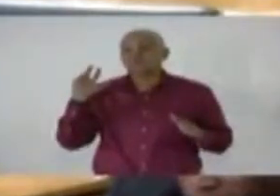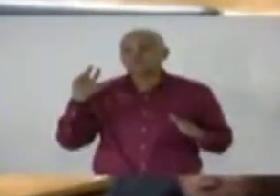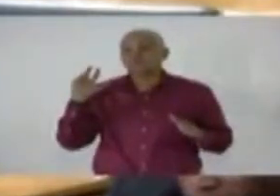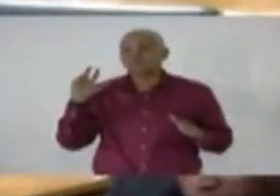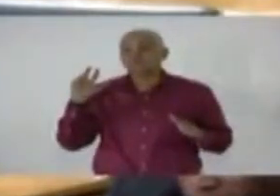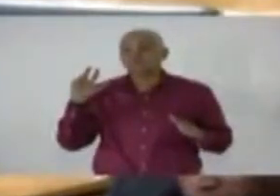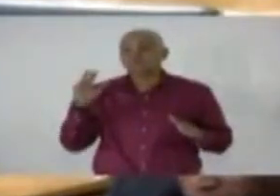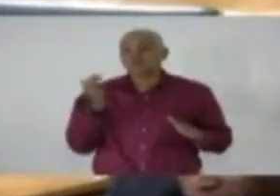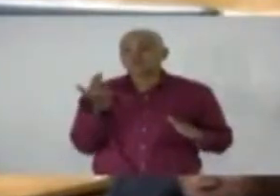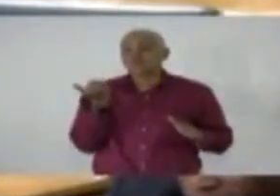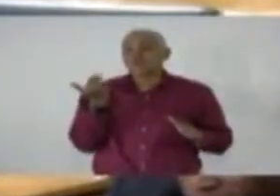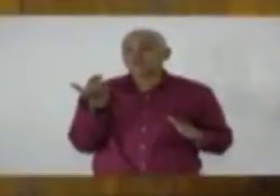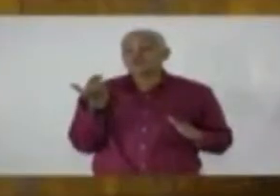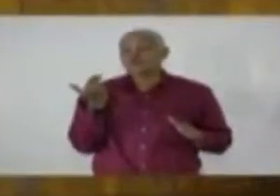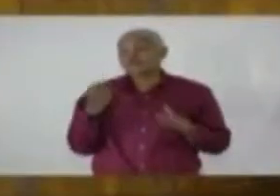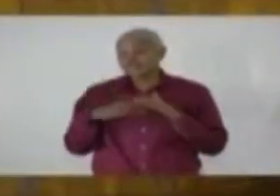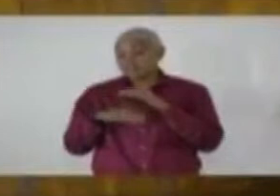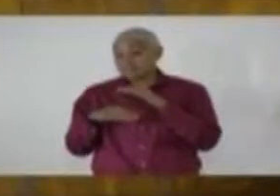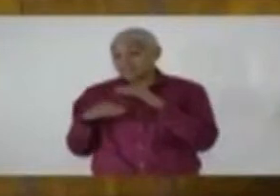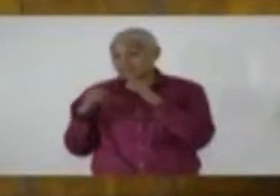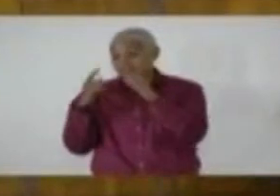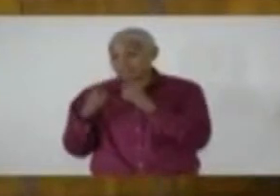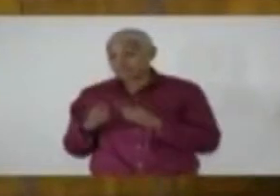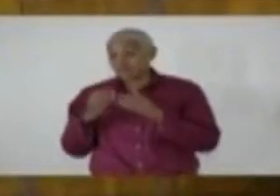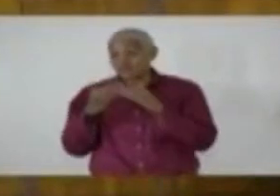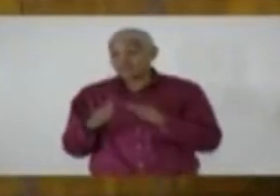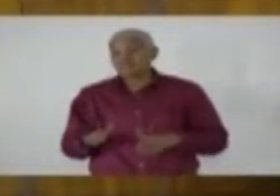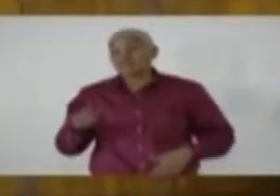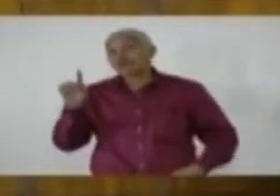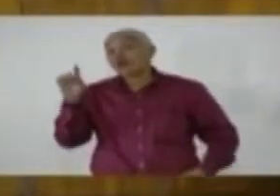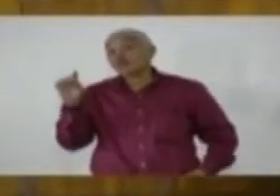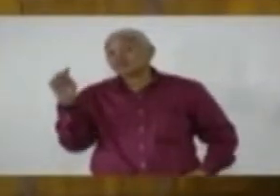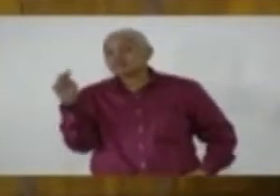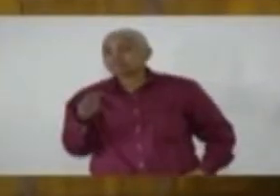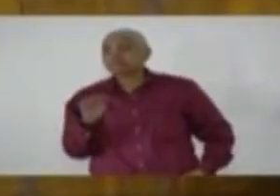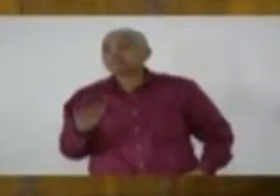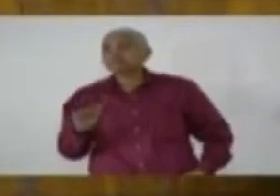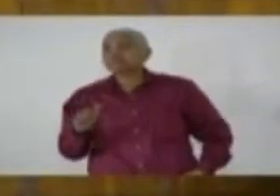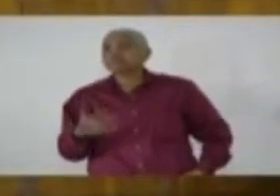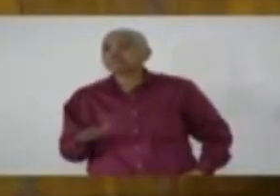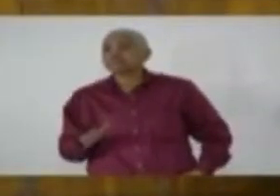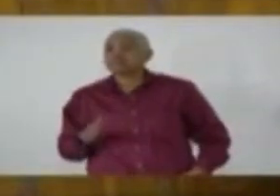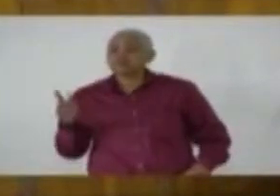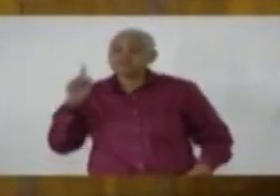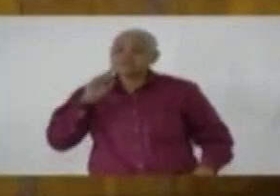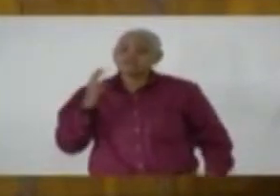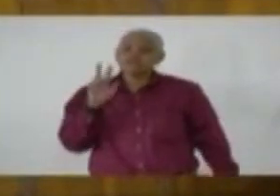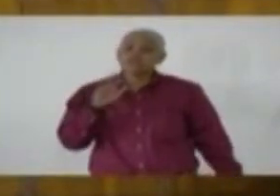3,313 basis points. Divide that by 100 and you can see that they are